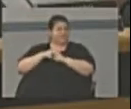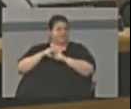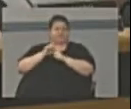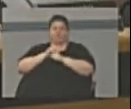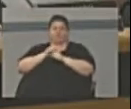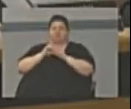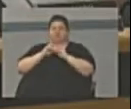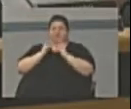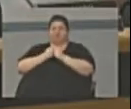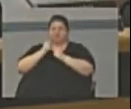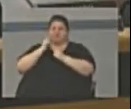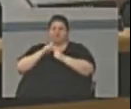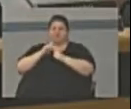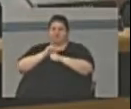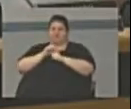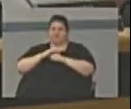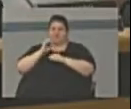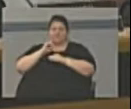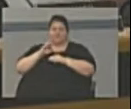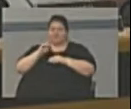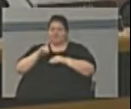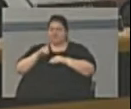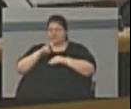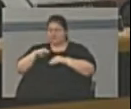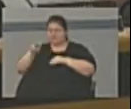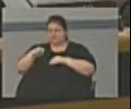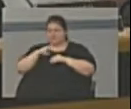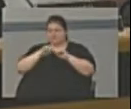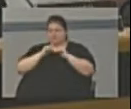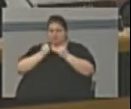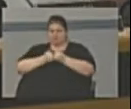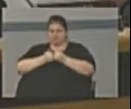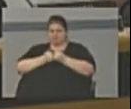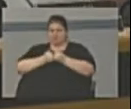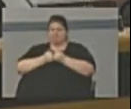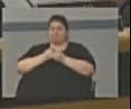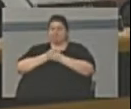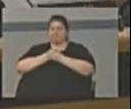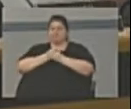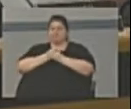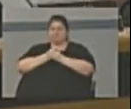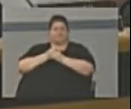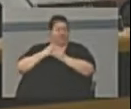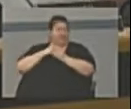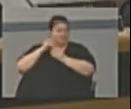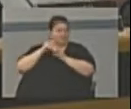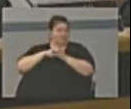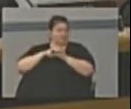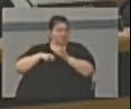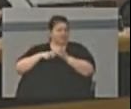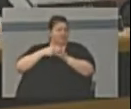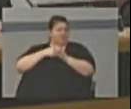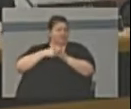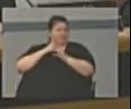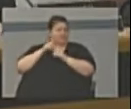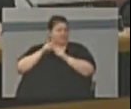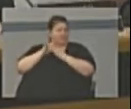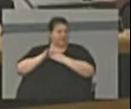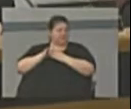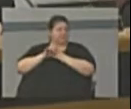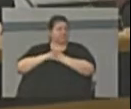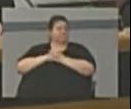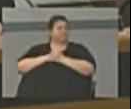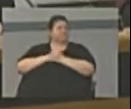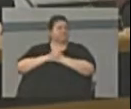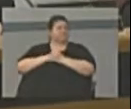employee of the Maryland Transit Administration. This involves Maryland Transit and others, and I will remove myself from the chambers. With that